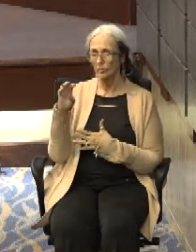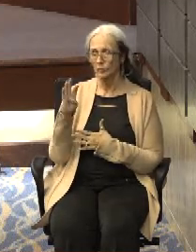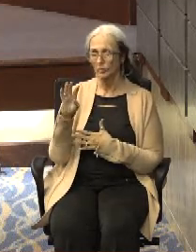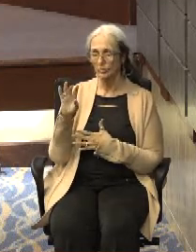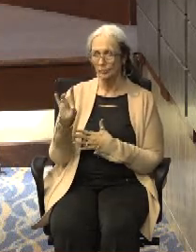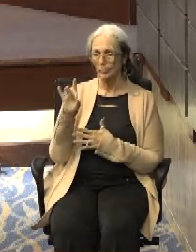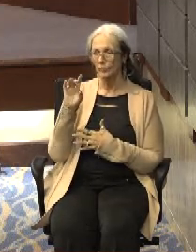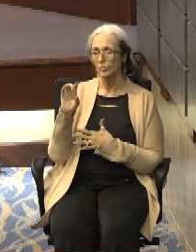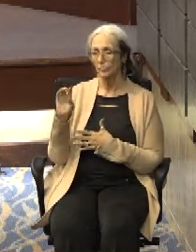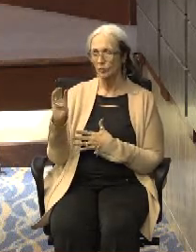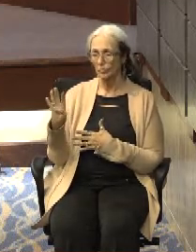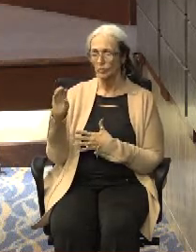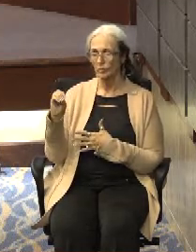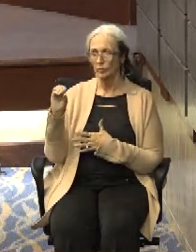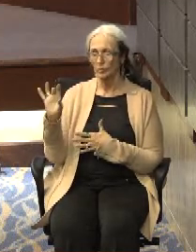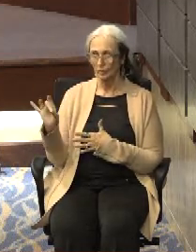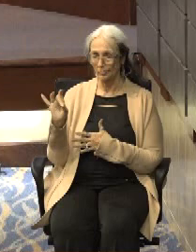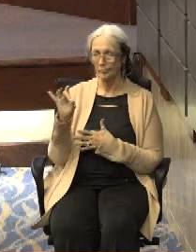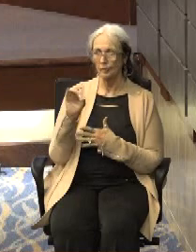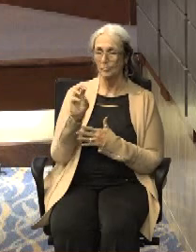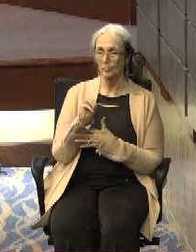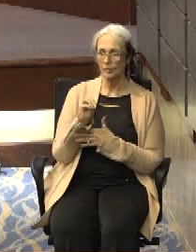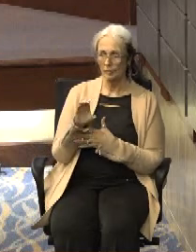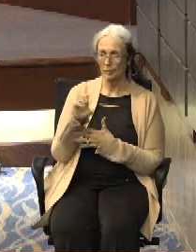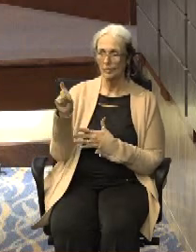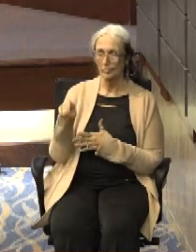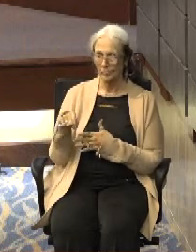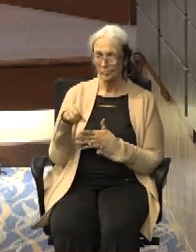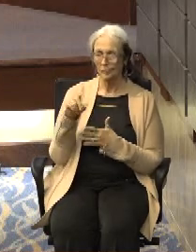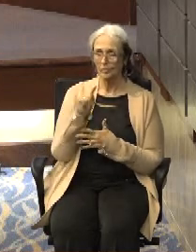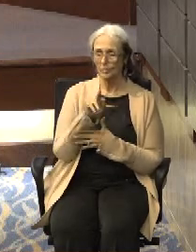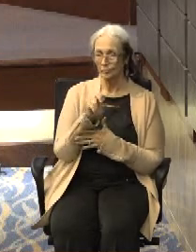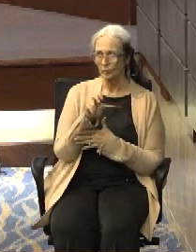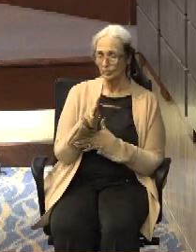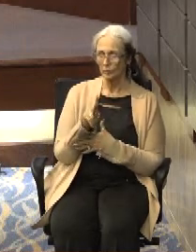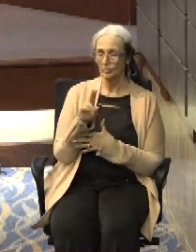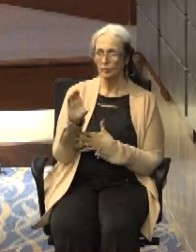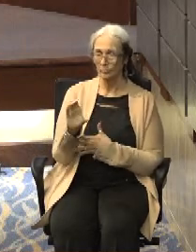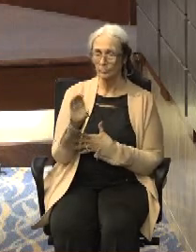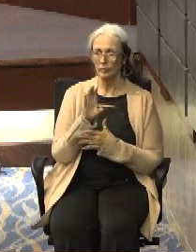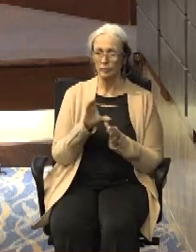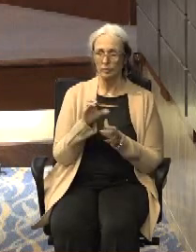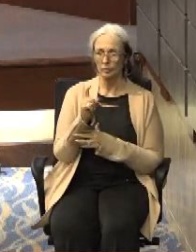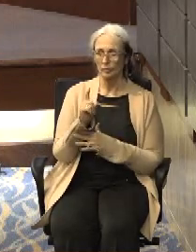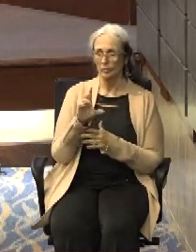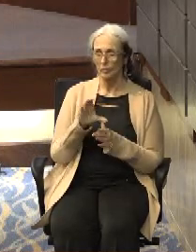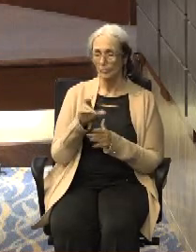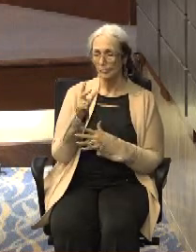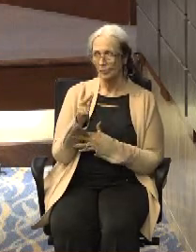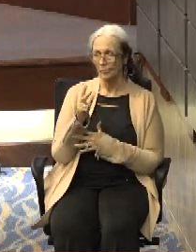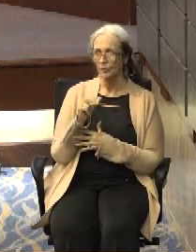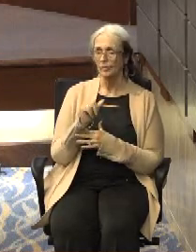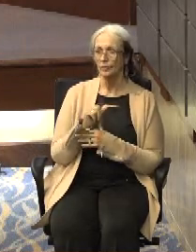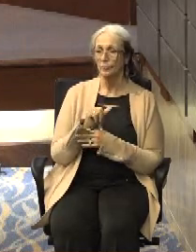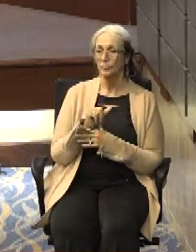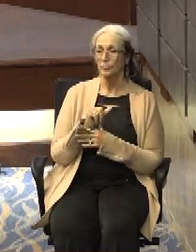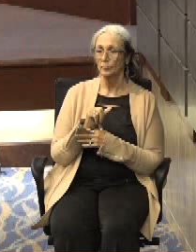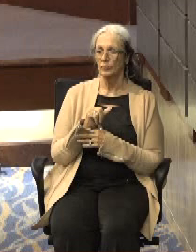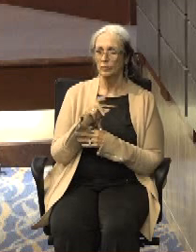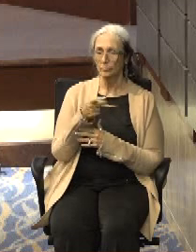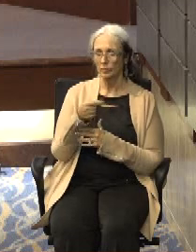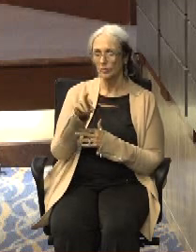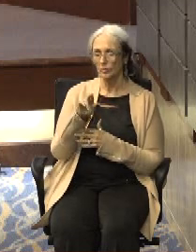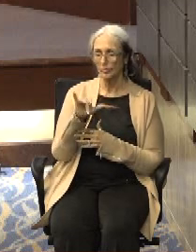2010-008408 of the official public records of McLennan County, Texas, Track C, further described as Lot 1, Block 1 of the Graves Edition, according to the final